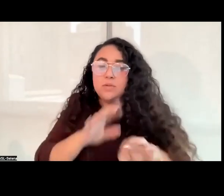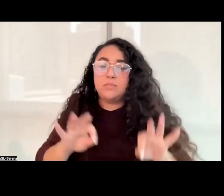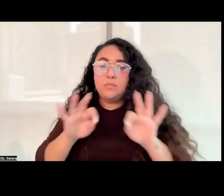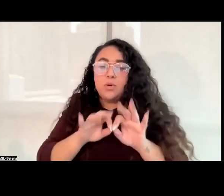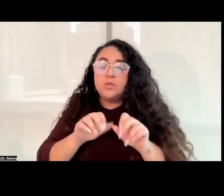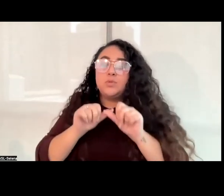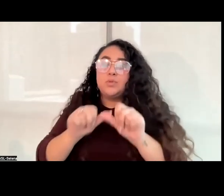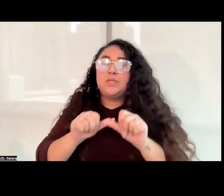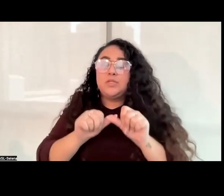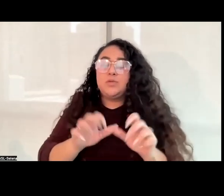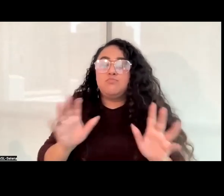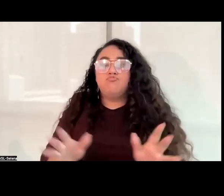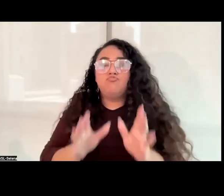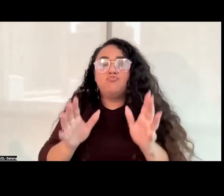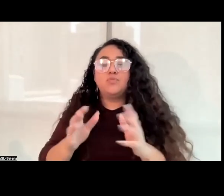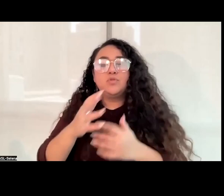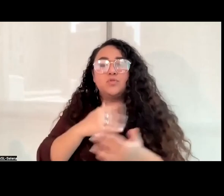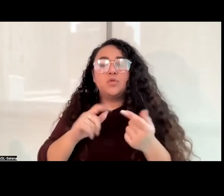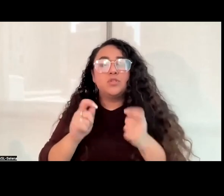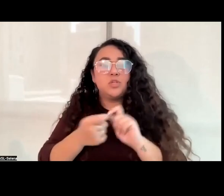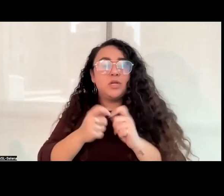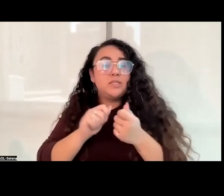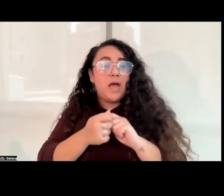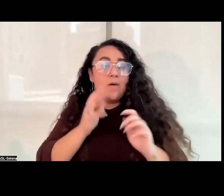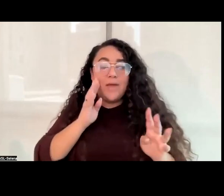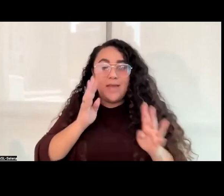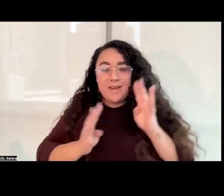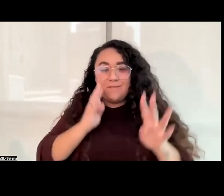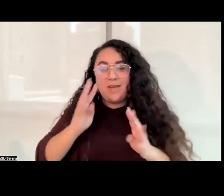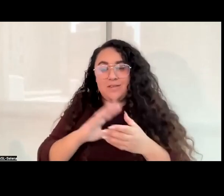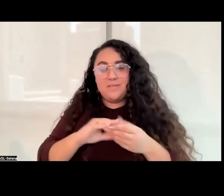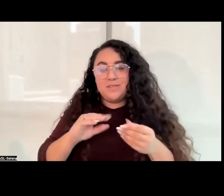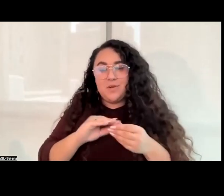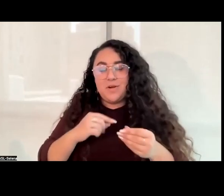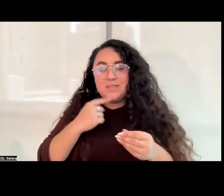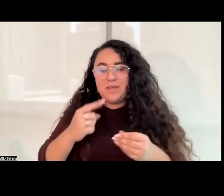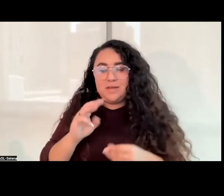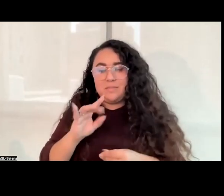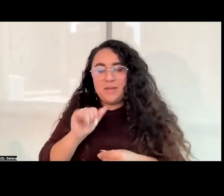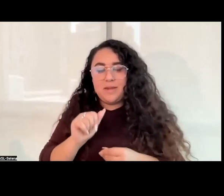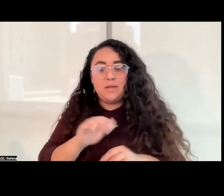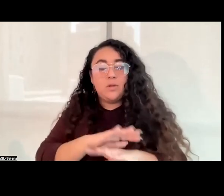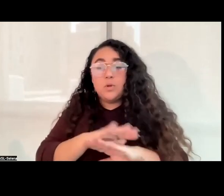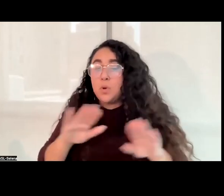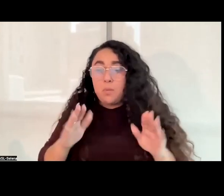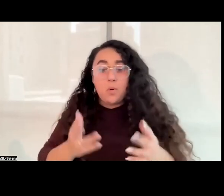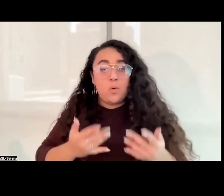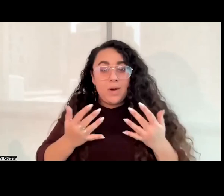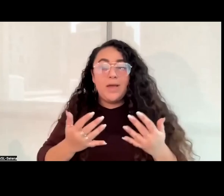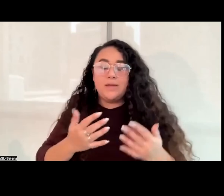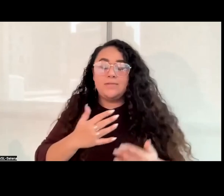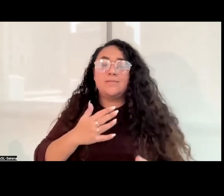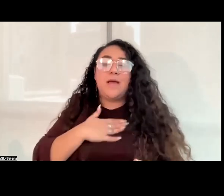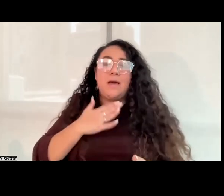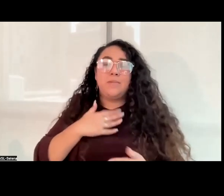social change through innovative storytelling and media. And now, without further ado, we are pleased to premiere